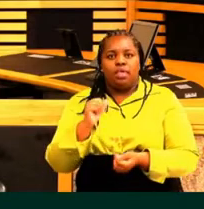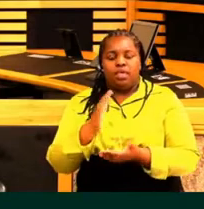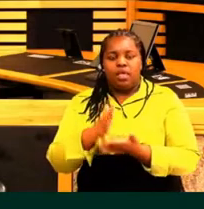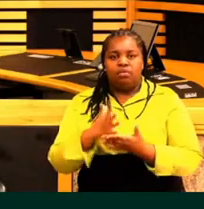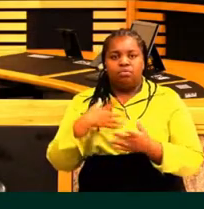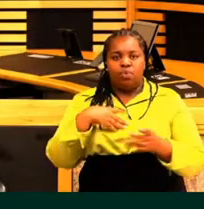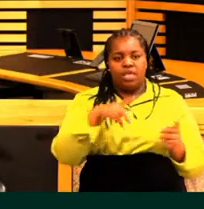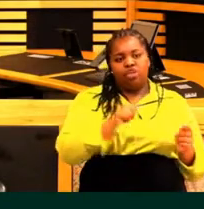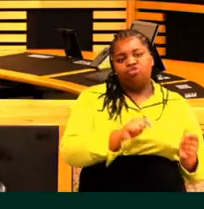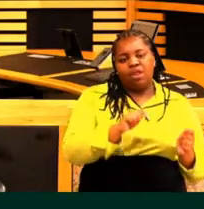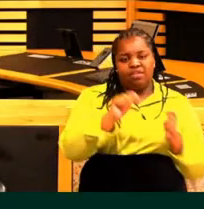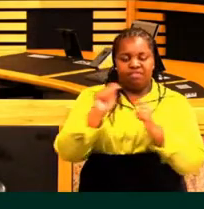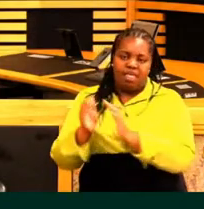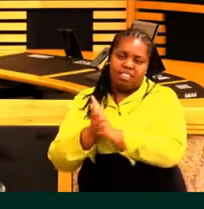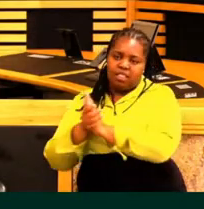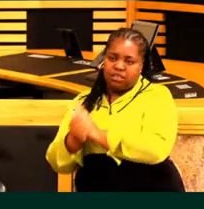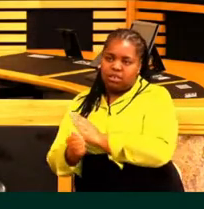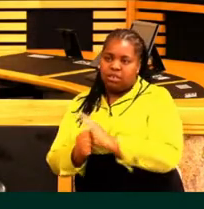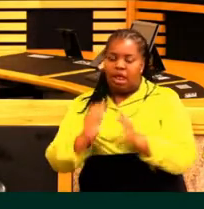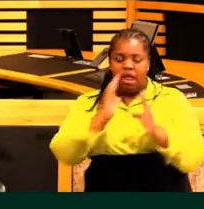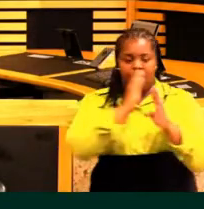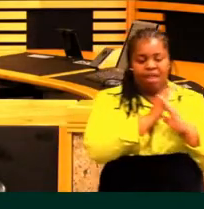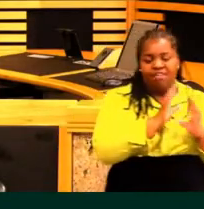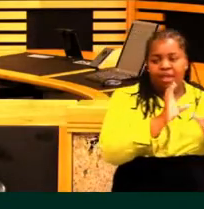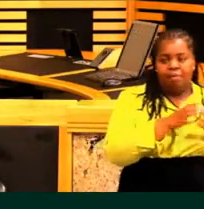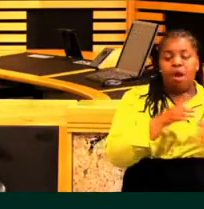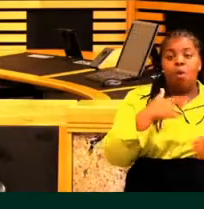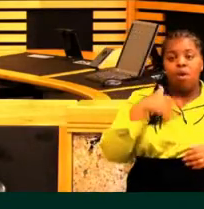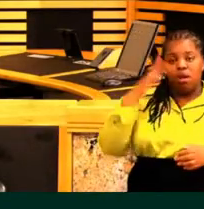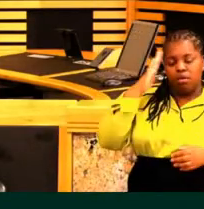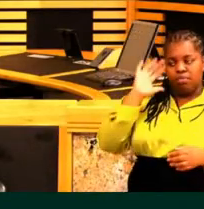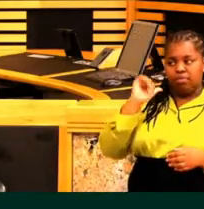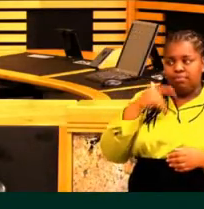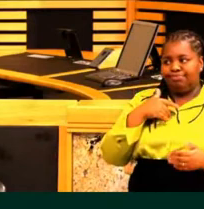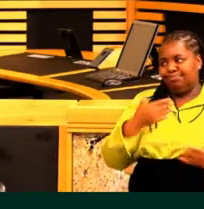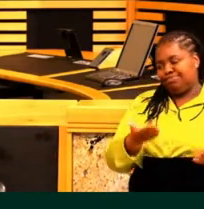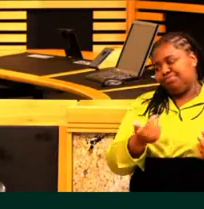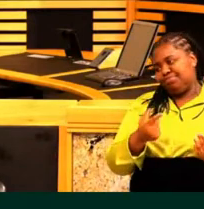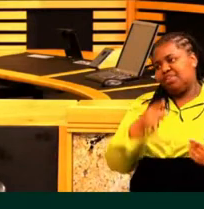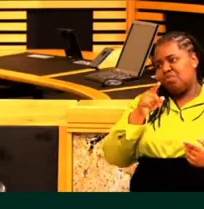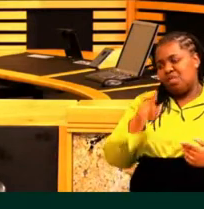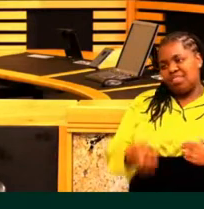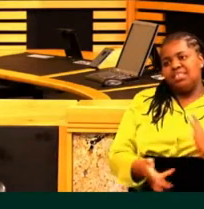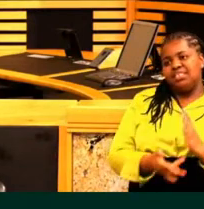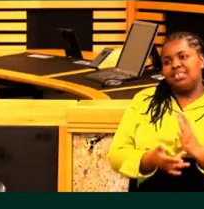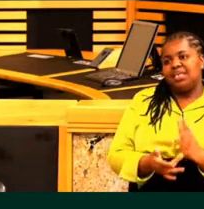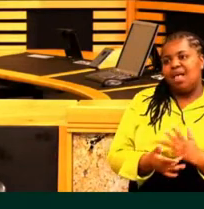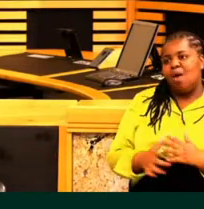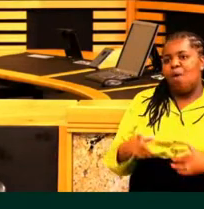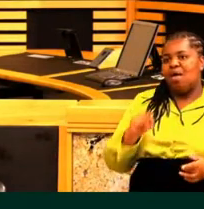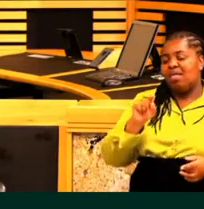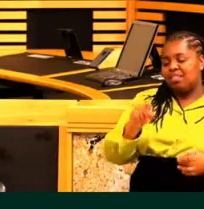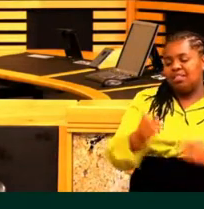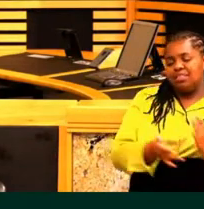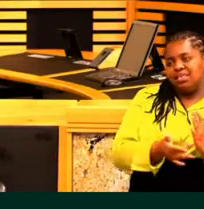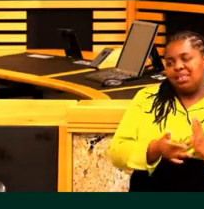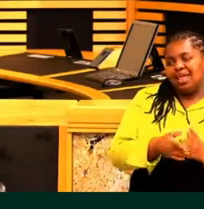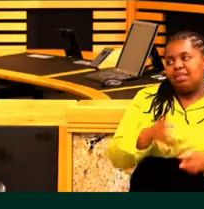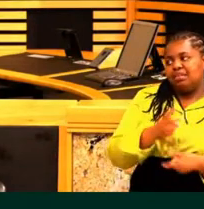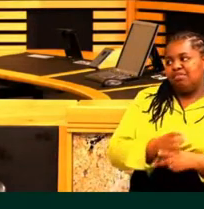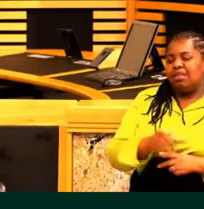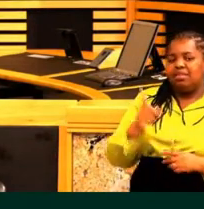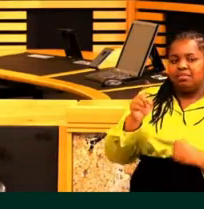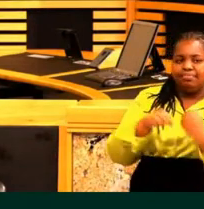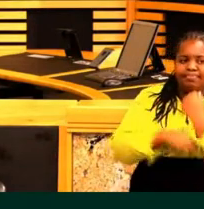skills by these private companies as we all know that expertise of these technical or as it was a technical the